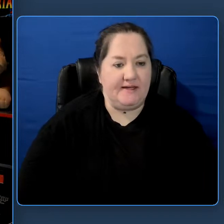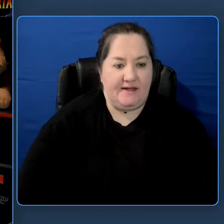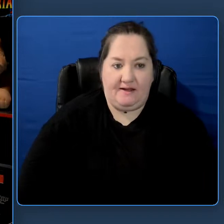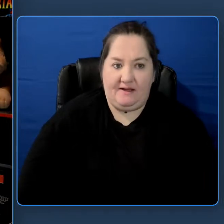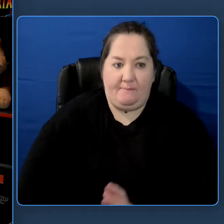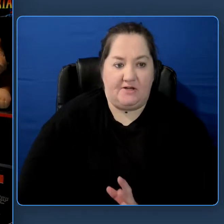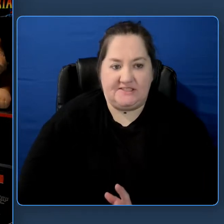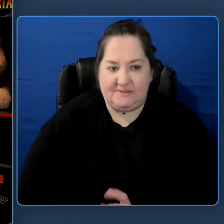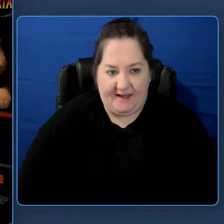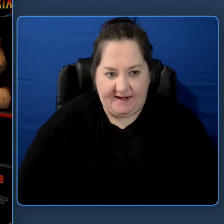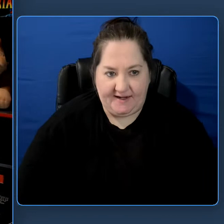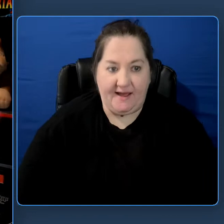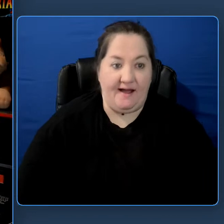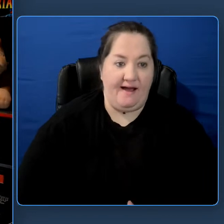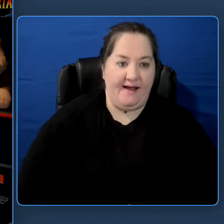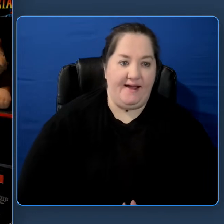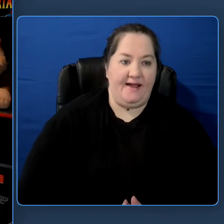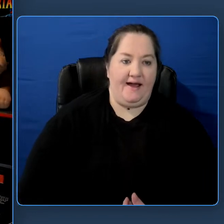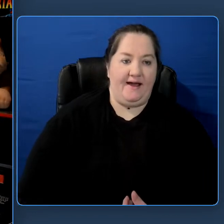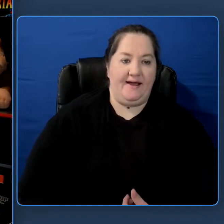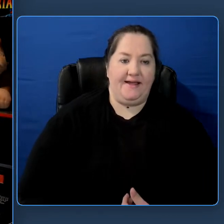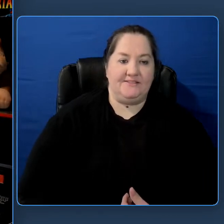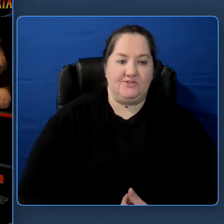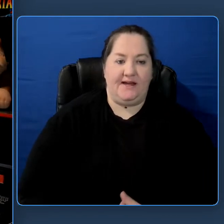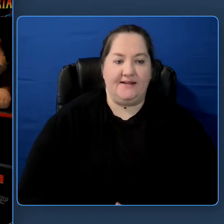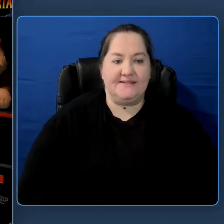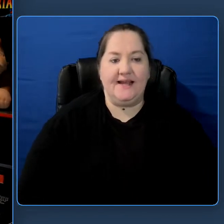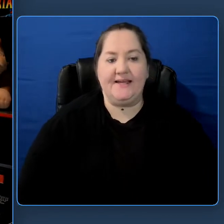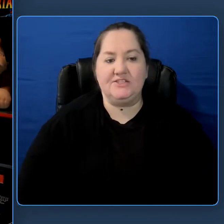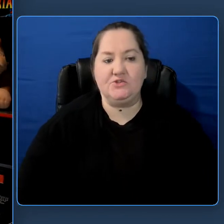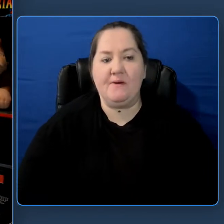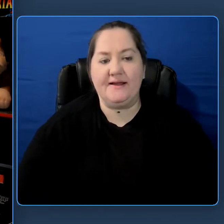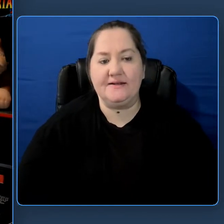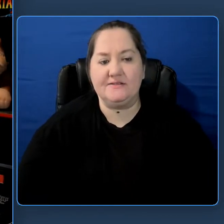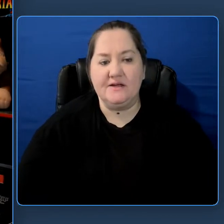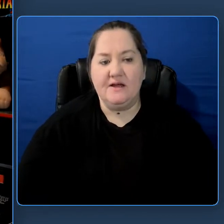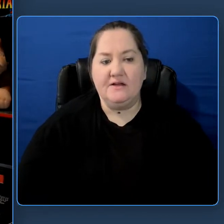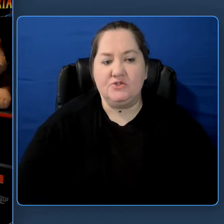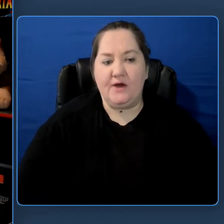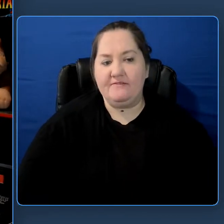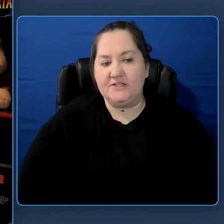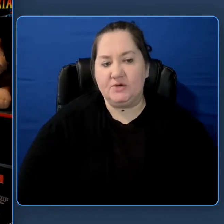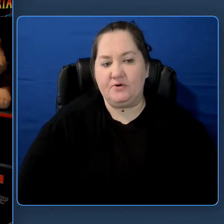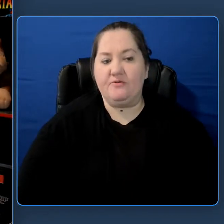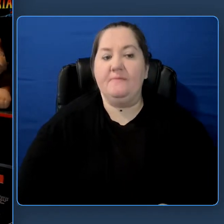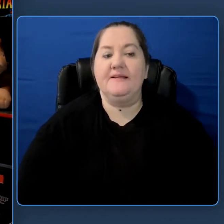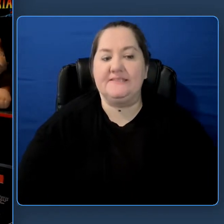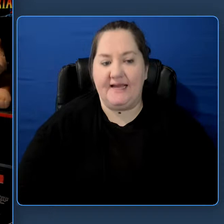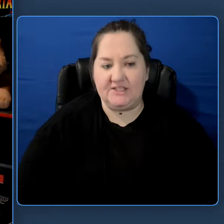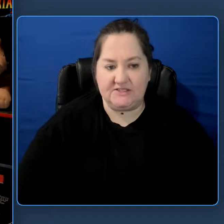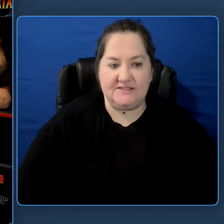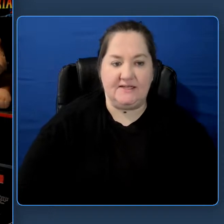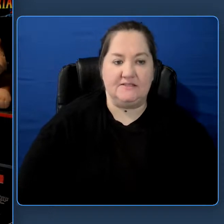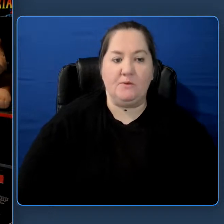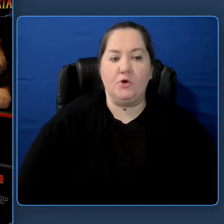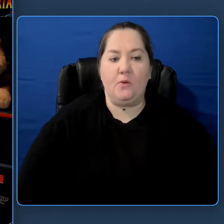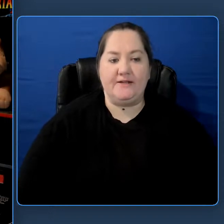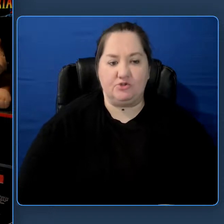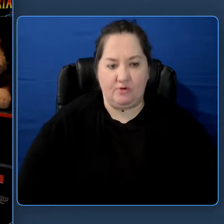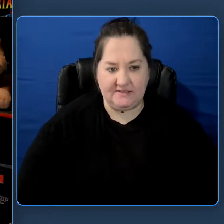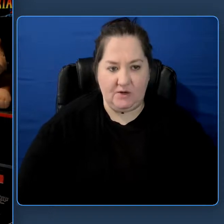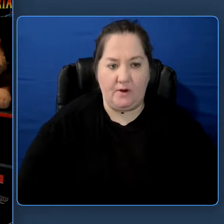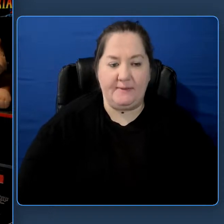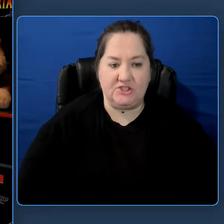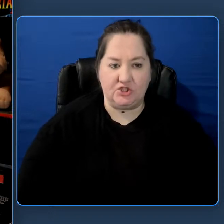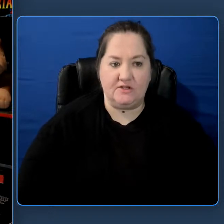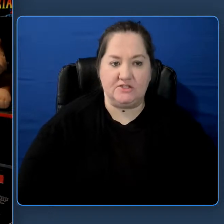love to be participating. And I do that. And I said, hey, do I have an interpreter from this agency? Someone who